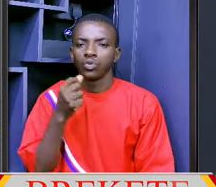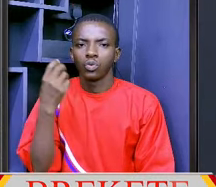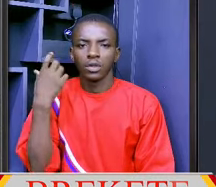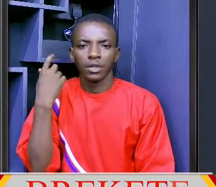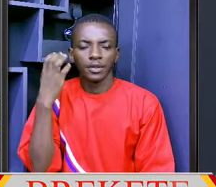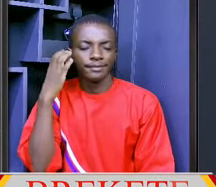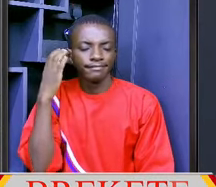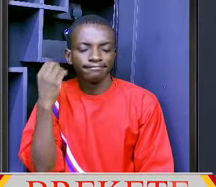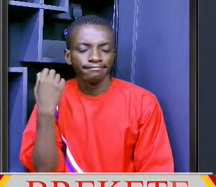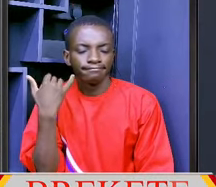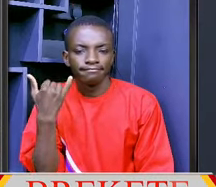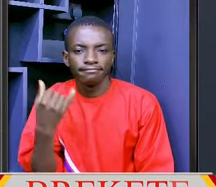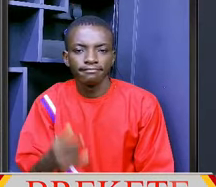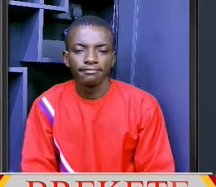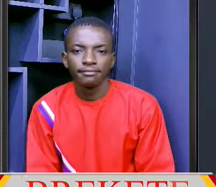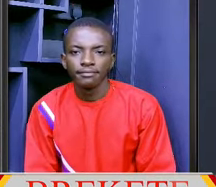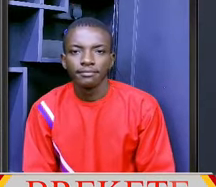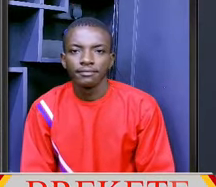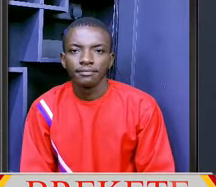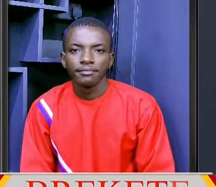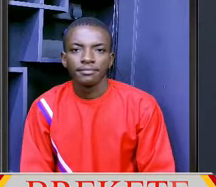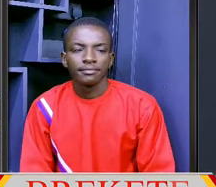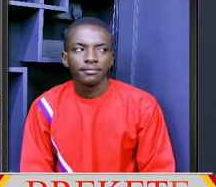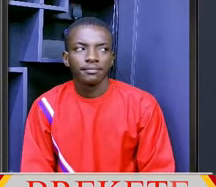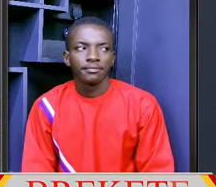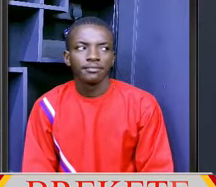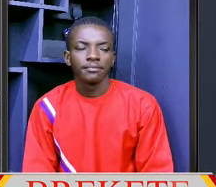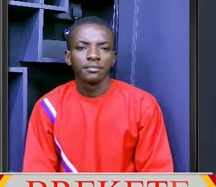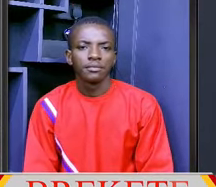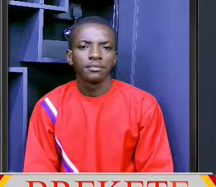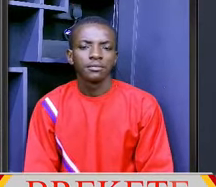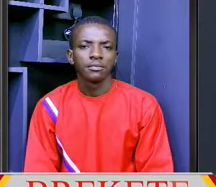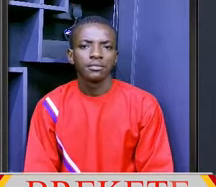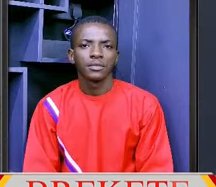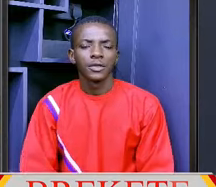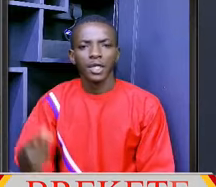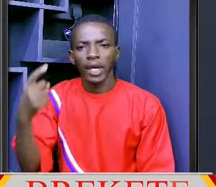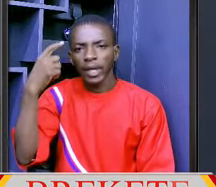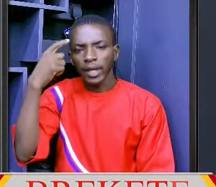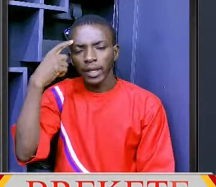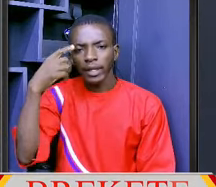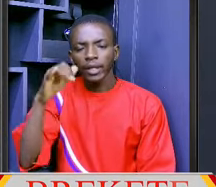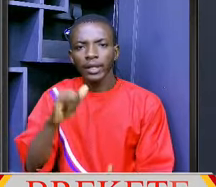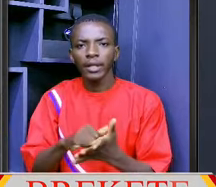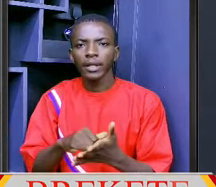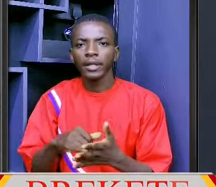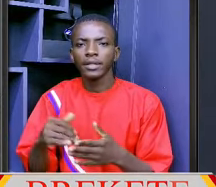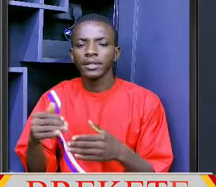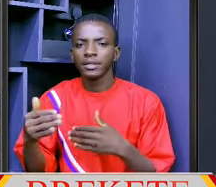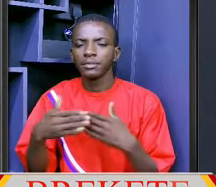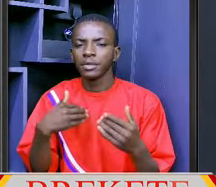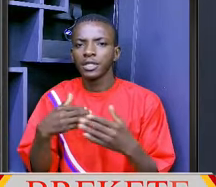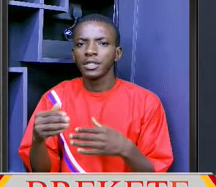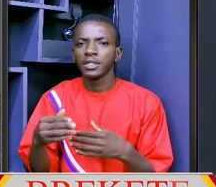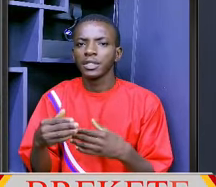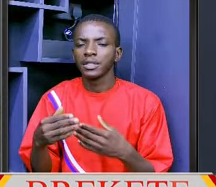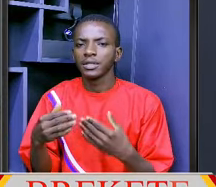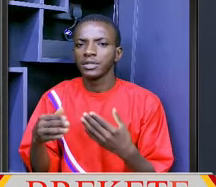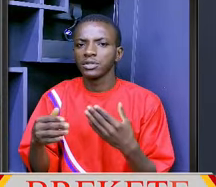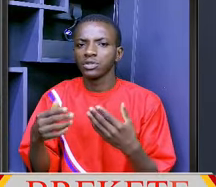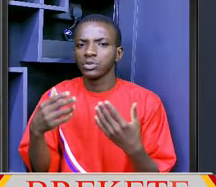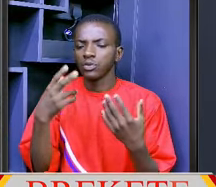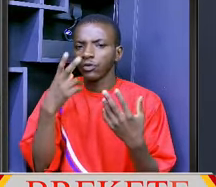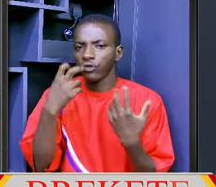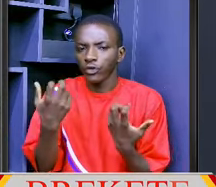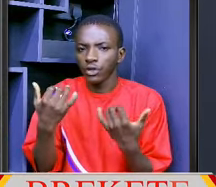back. So the person is going to call him. So when I just say this case now, my mind case where when I go take do your yeah,